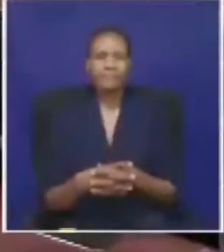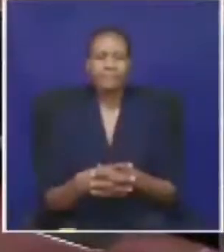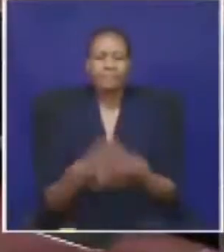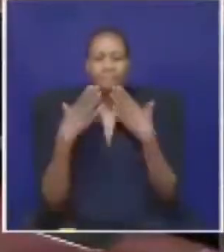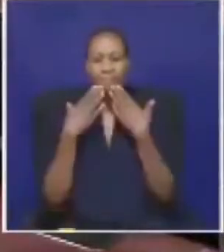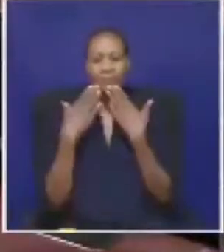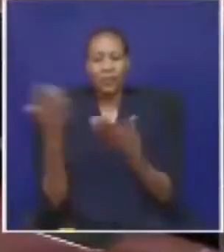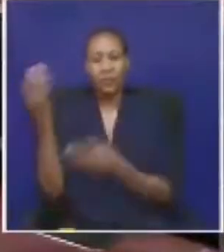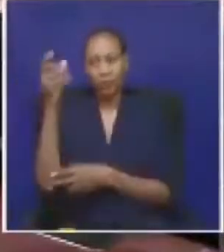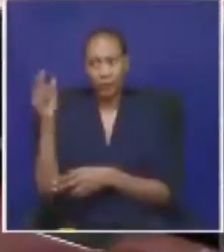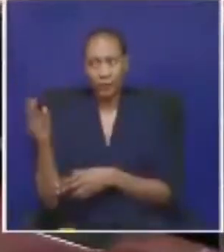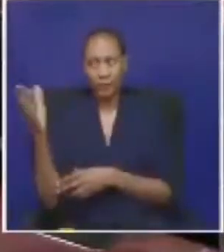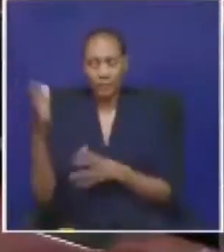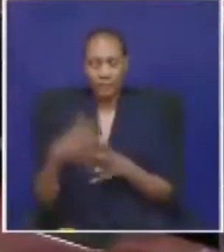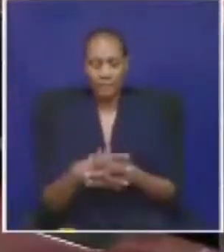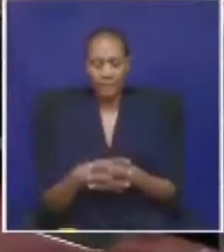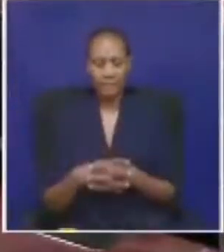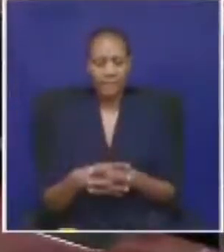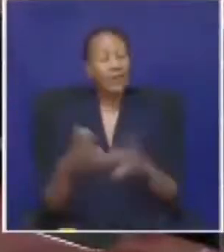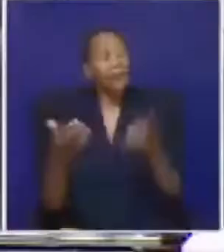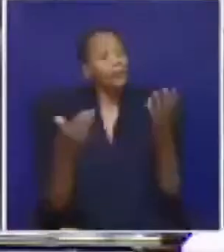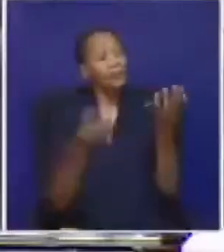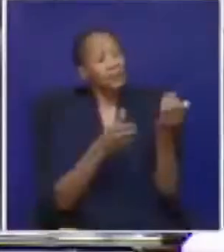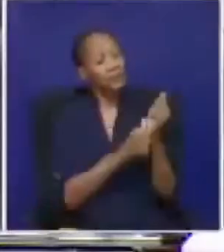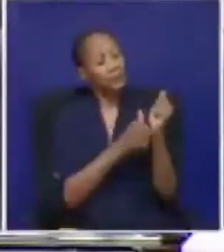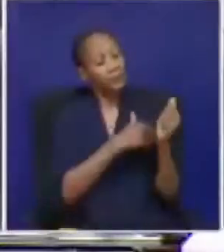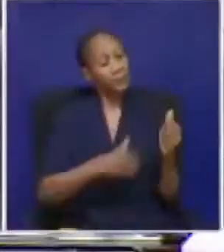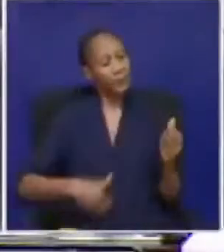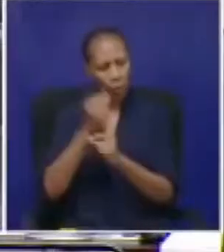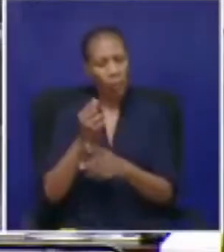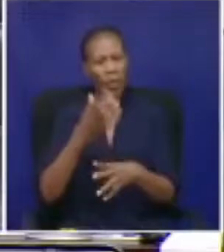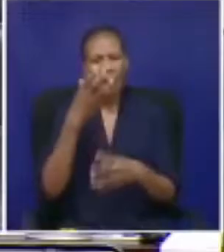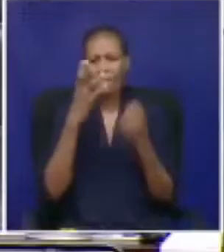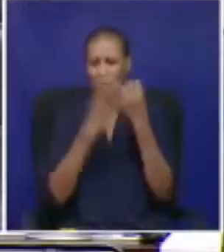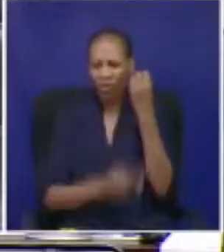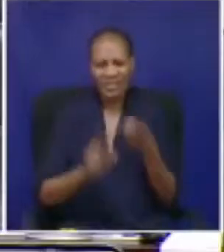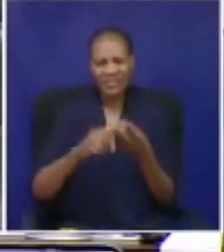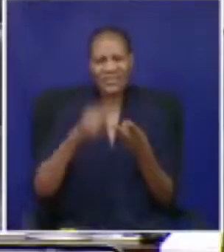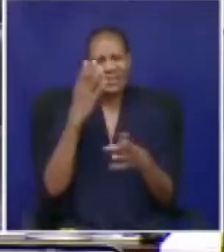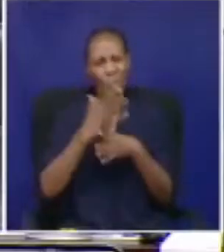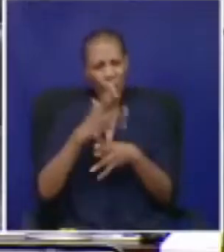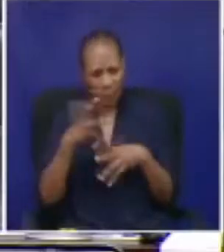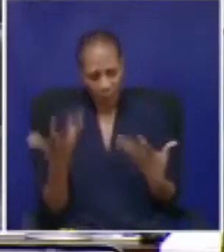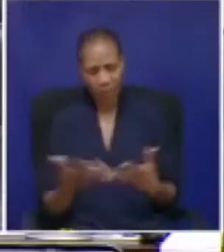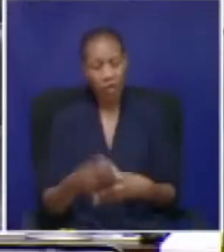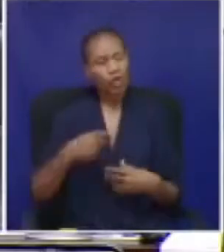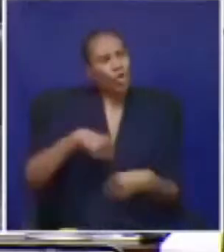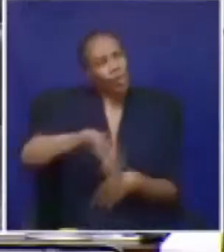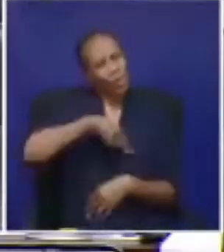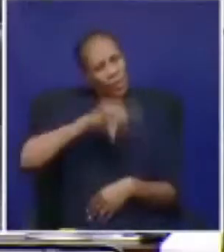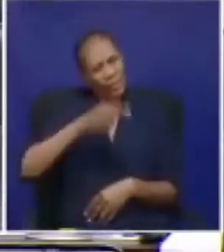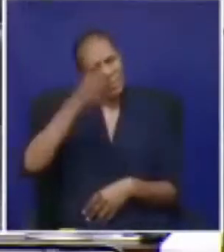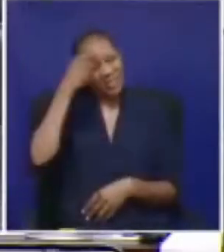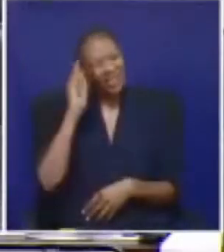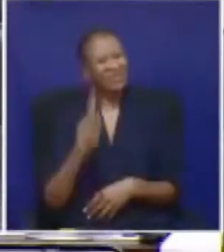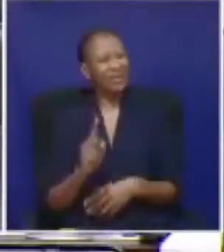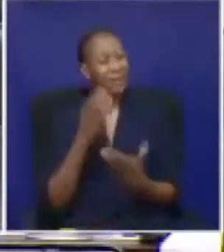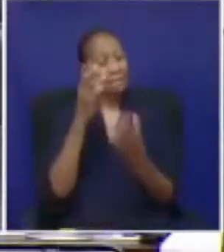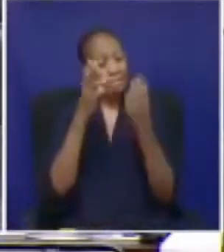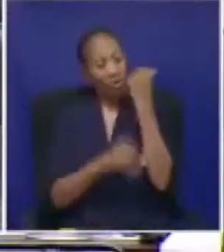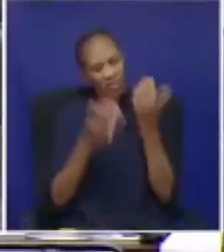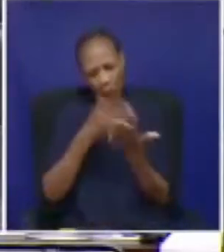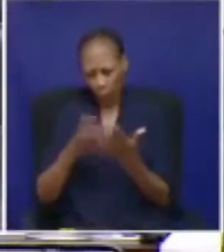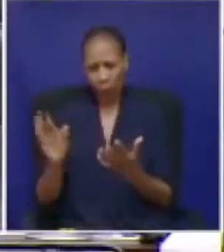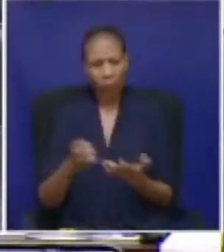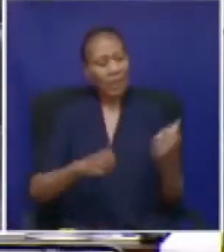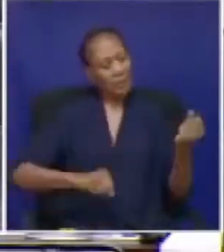Bulela Somlomo. Deputy President, as responsible partners in the game, our thinking should always be about ending poverty, growing